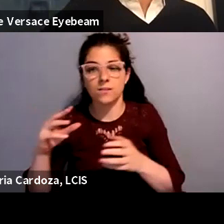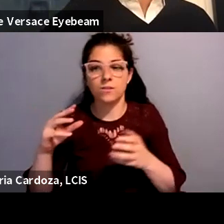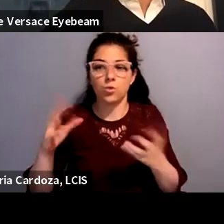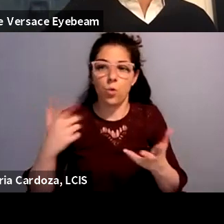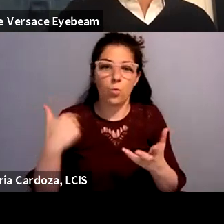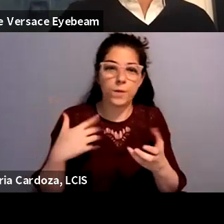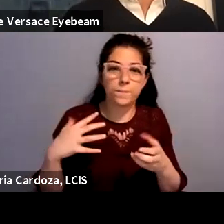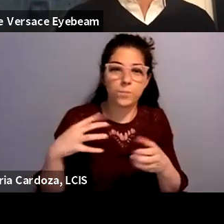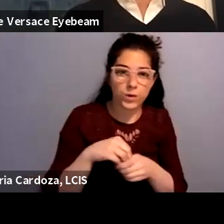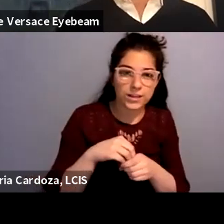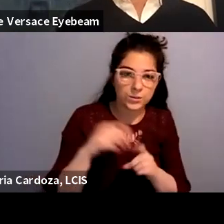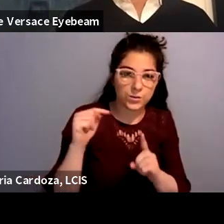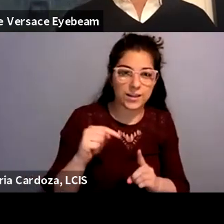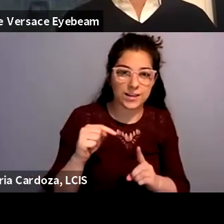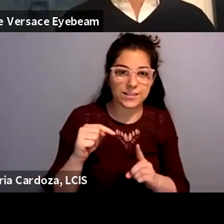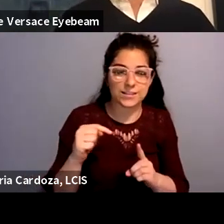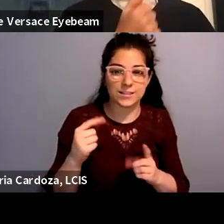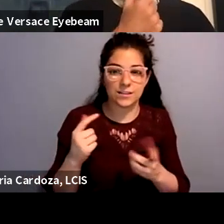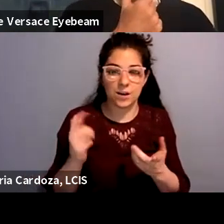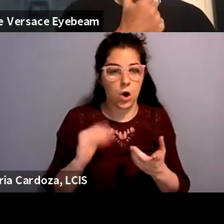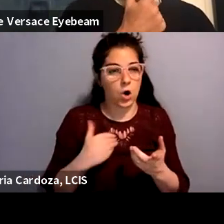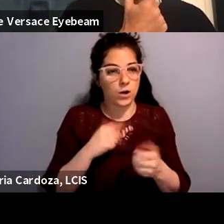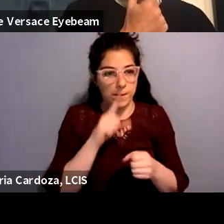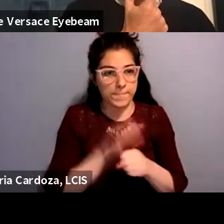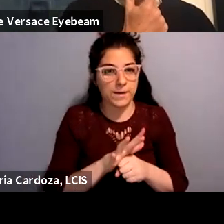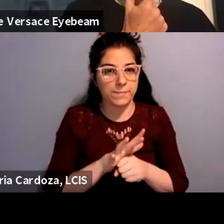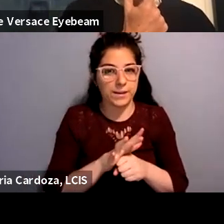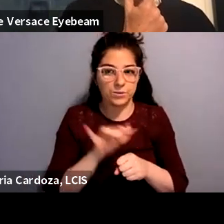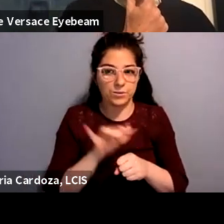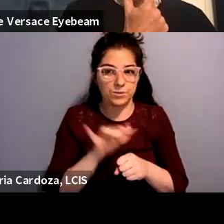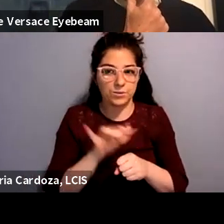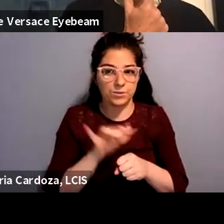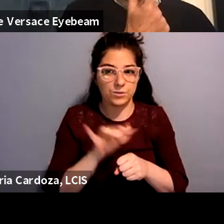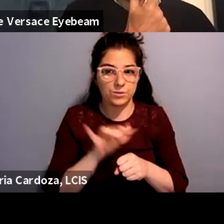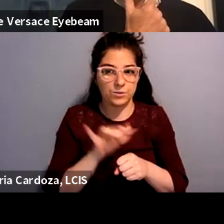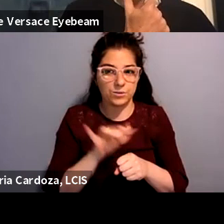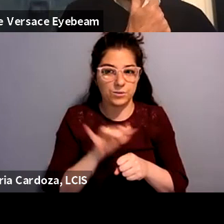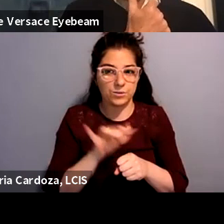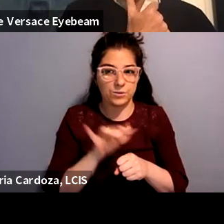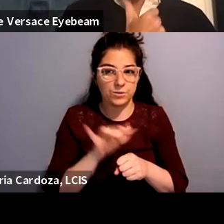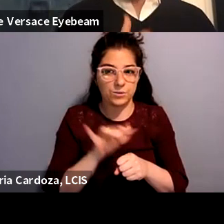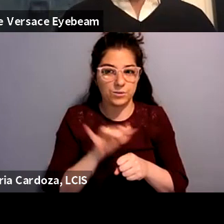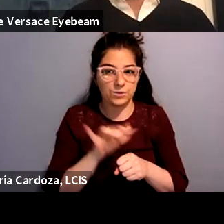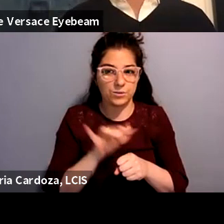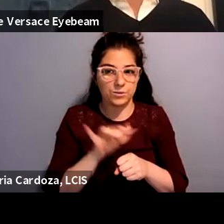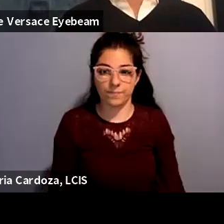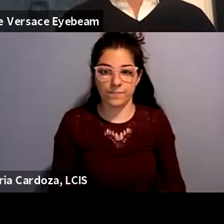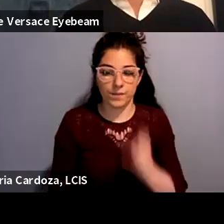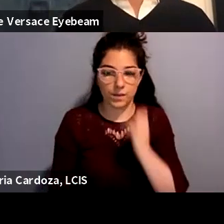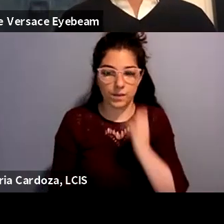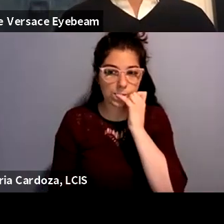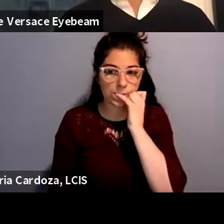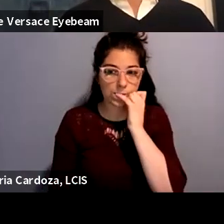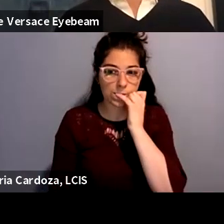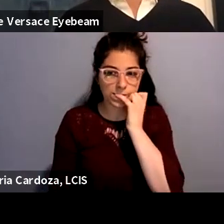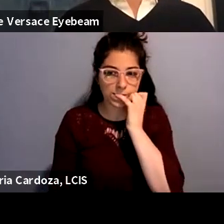bring to, you know, our commitment to that living legacy of El Puente and the work and the necessary and important